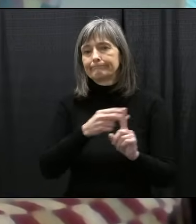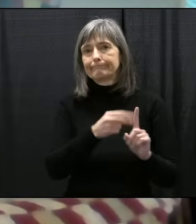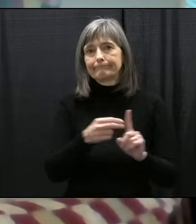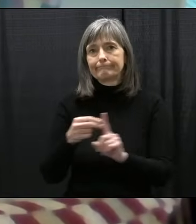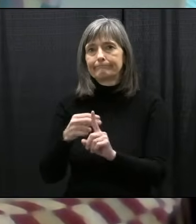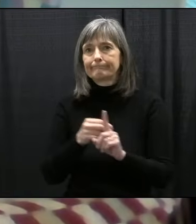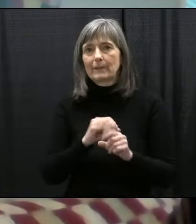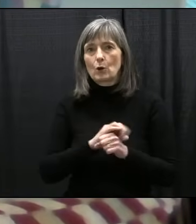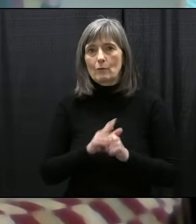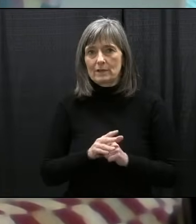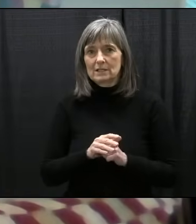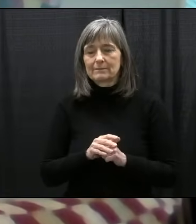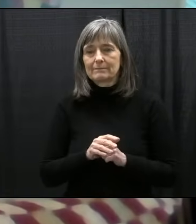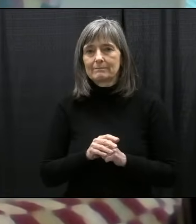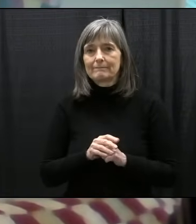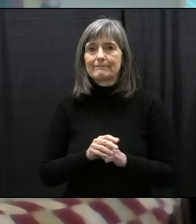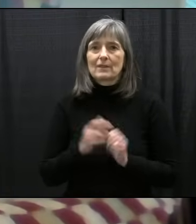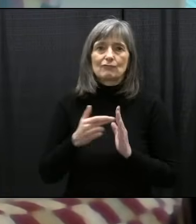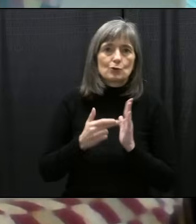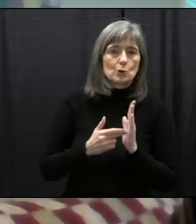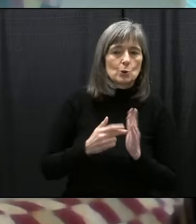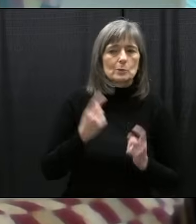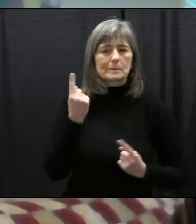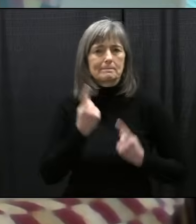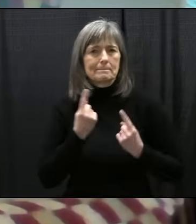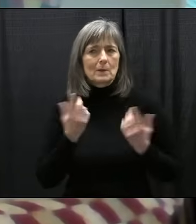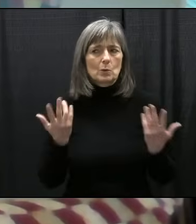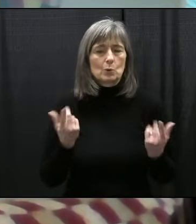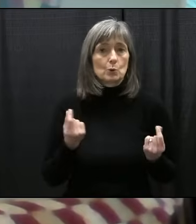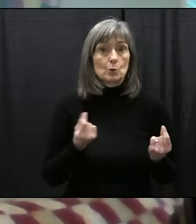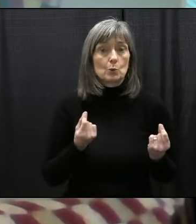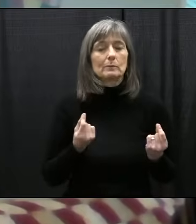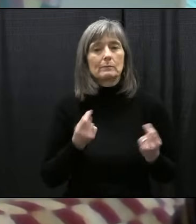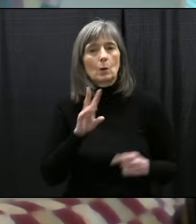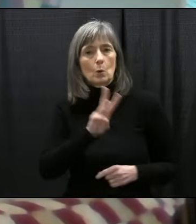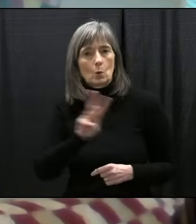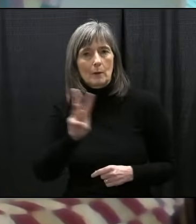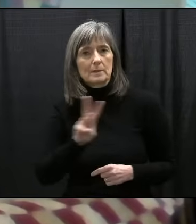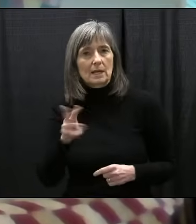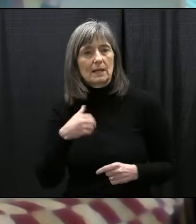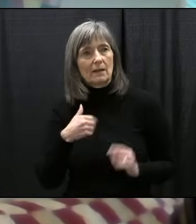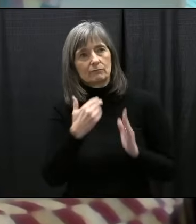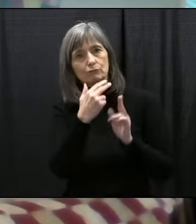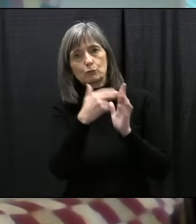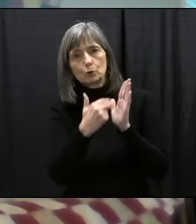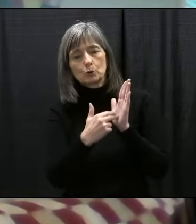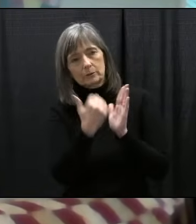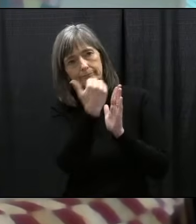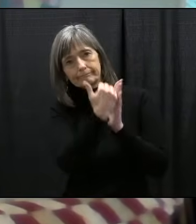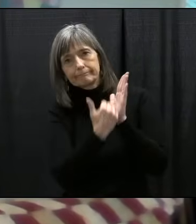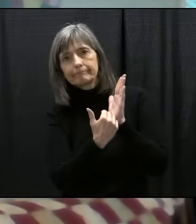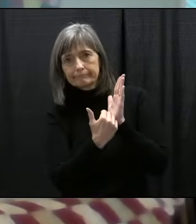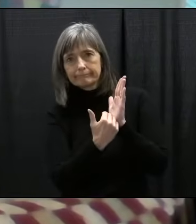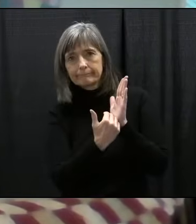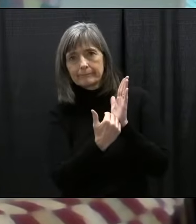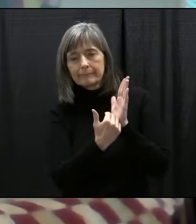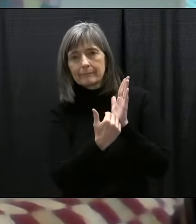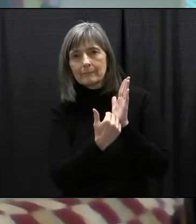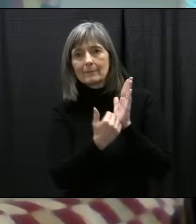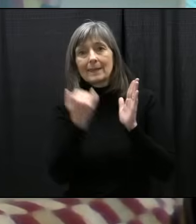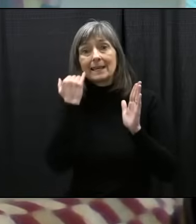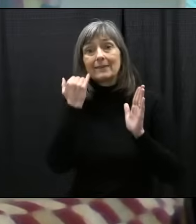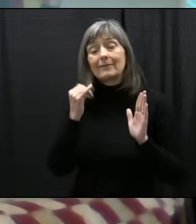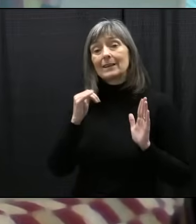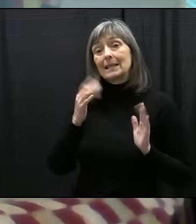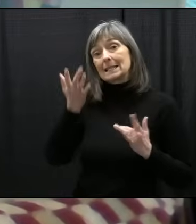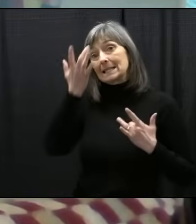are. We have a self-isolation guidance tool available on our website to help people navigate those requirements. Please only call 811